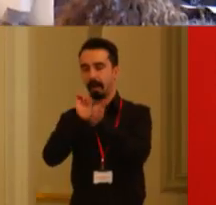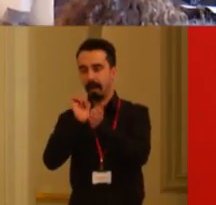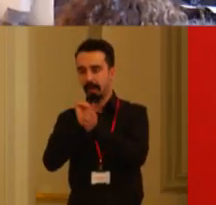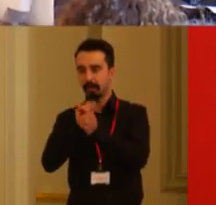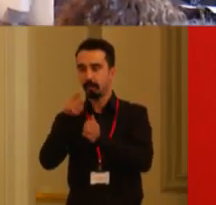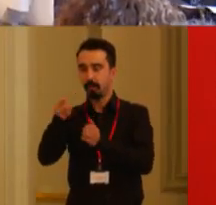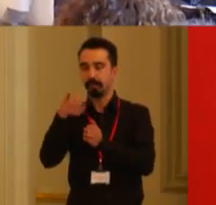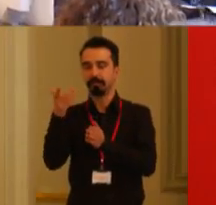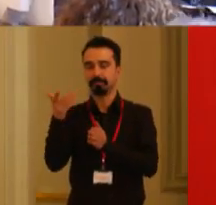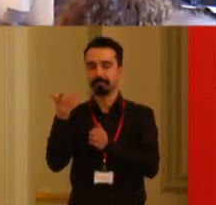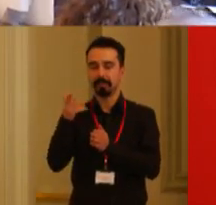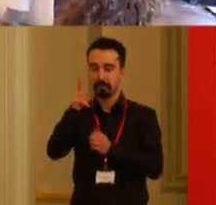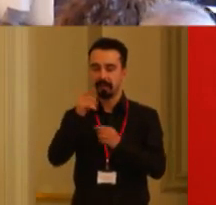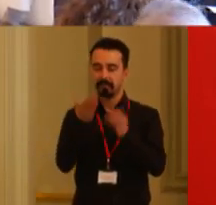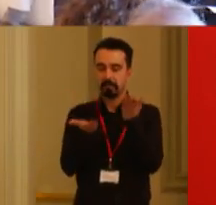it.